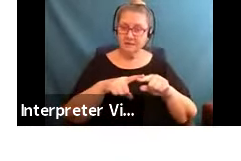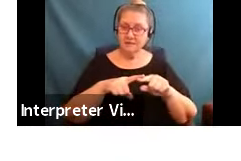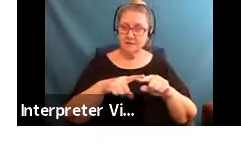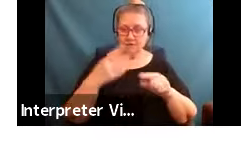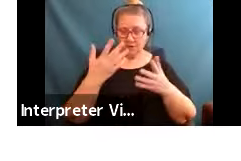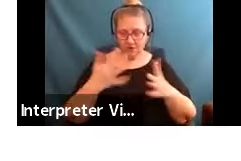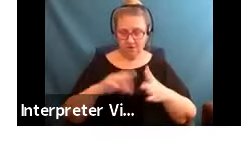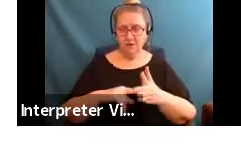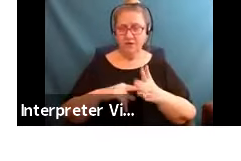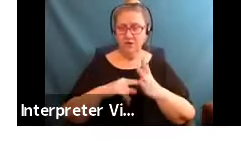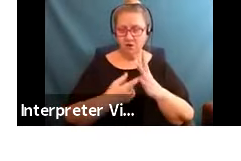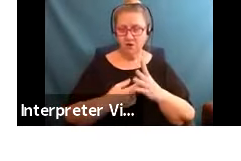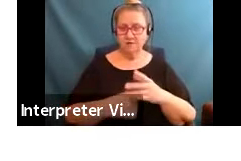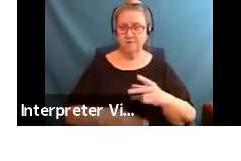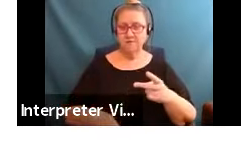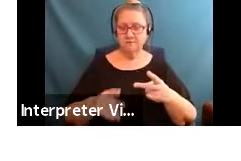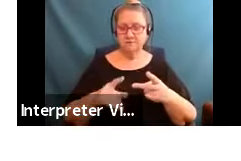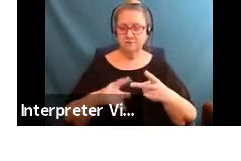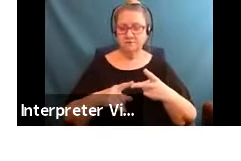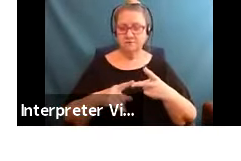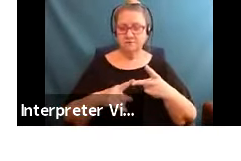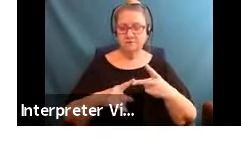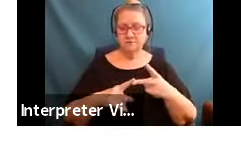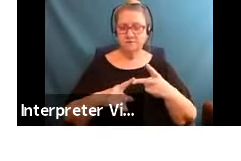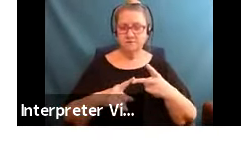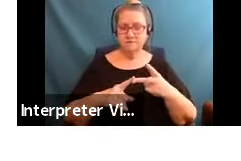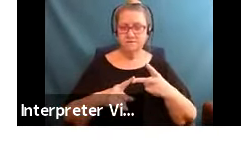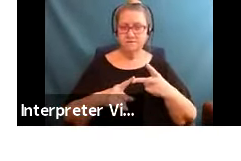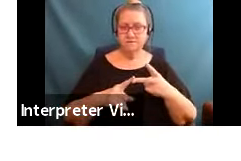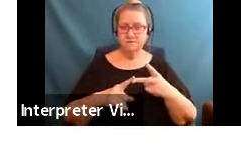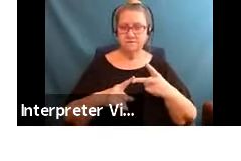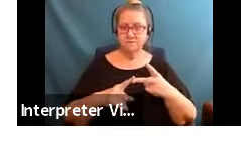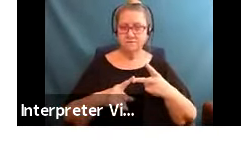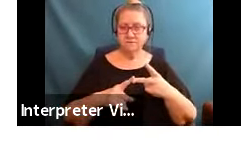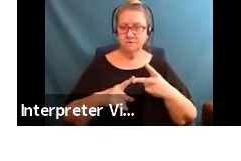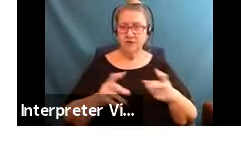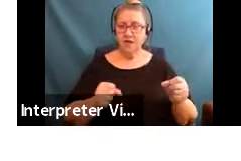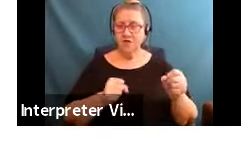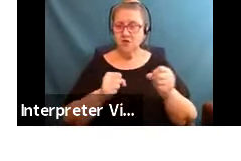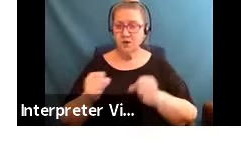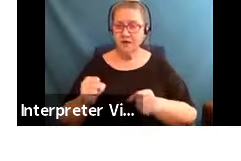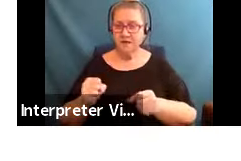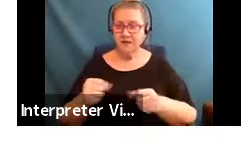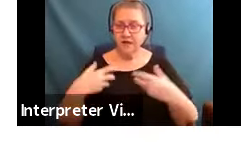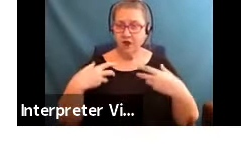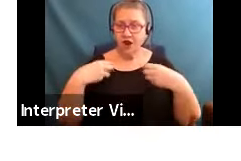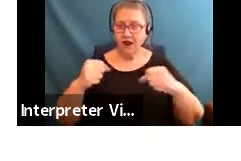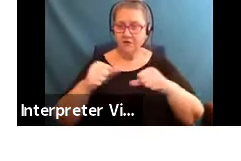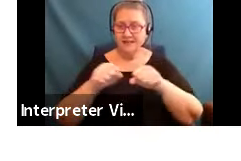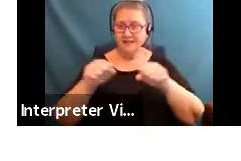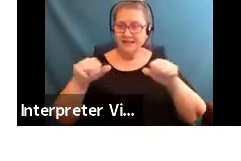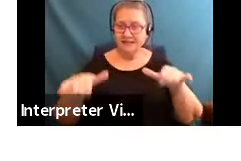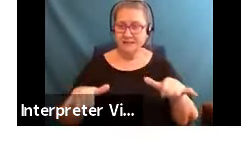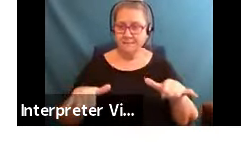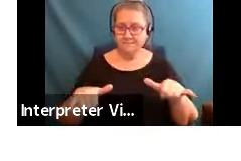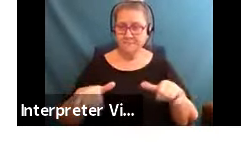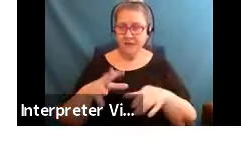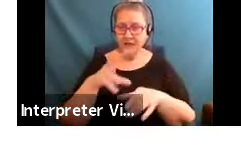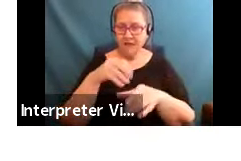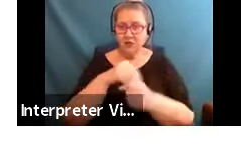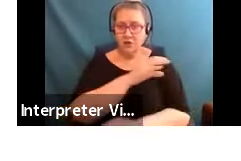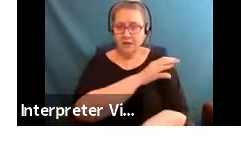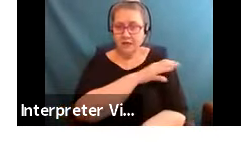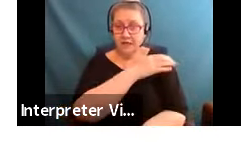began to articulate. The second major area is really strengthening our health systems, including clinics